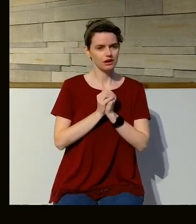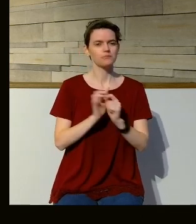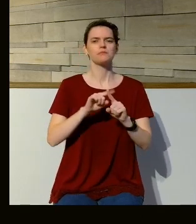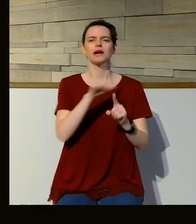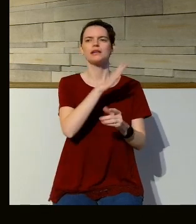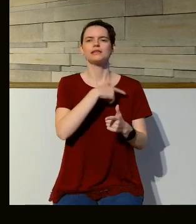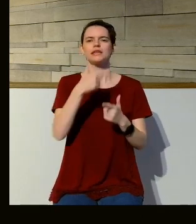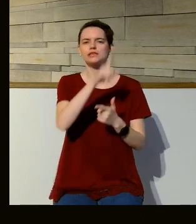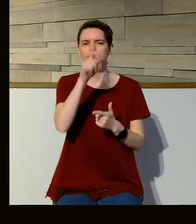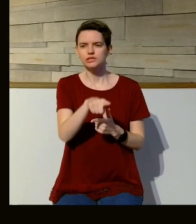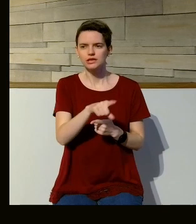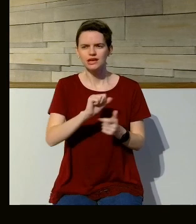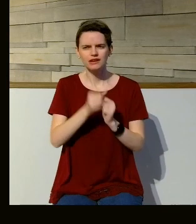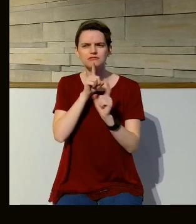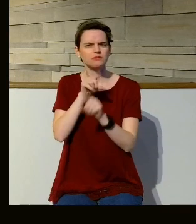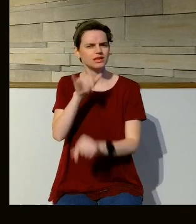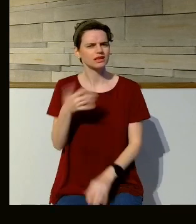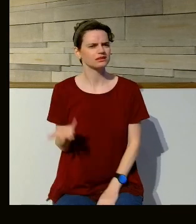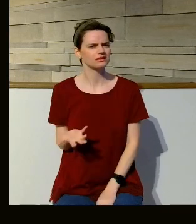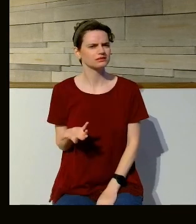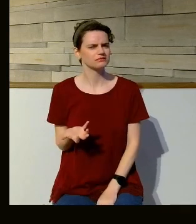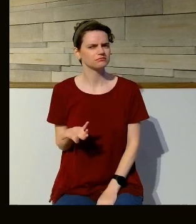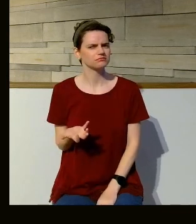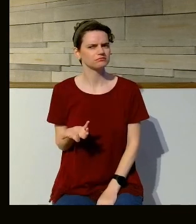here's my next question. How do you respond to this?